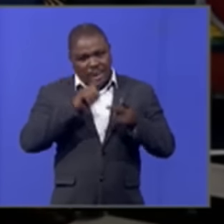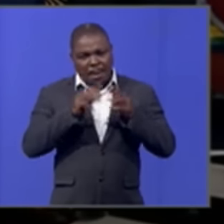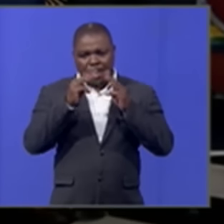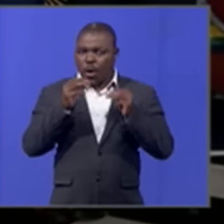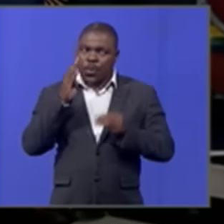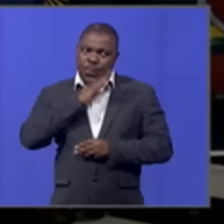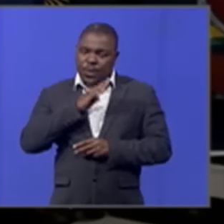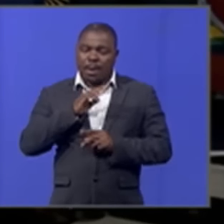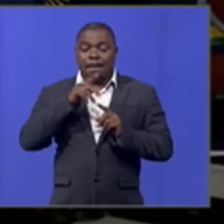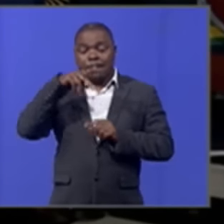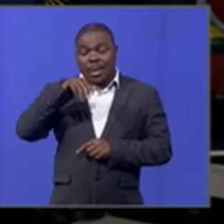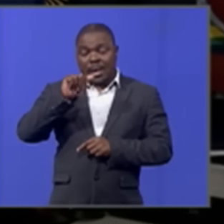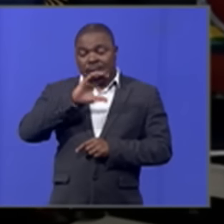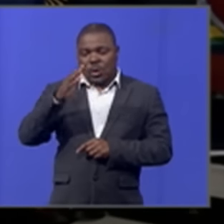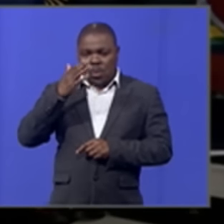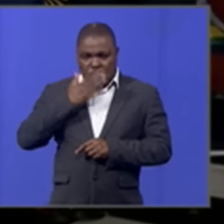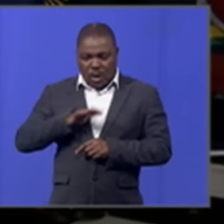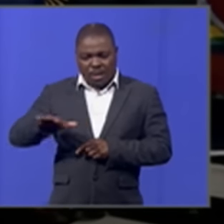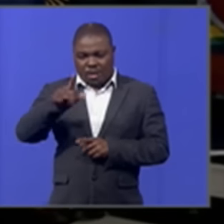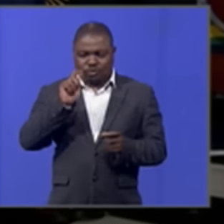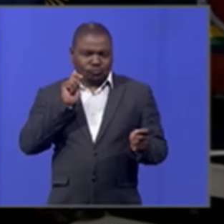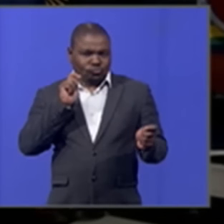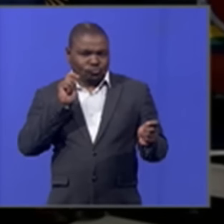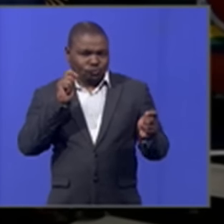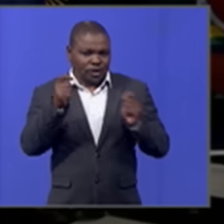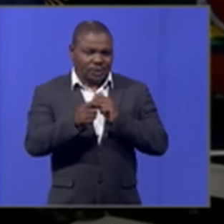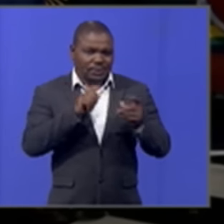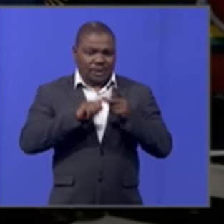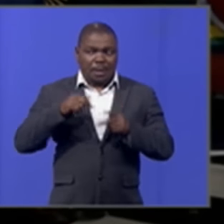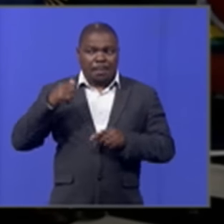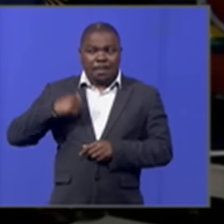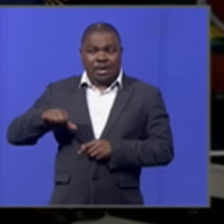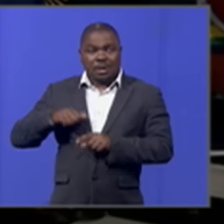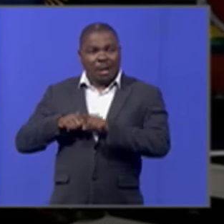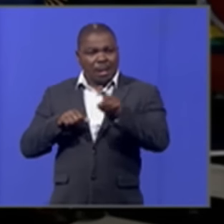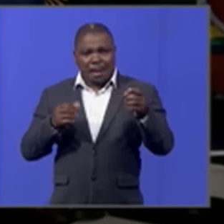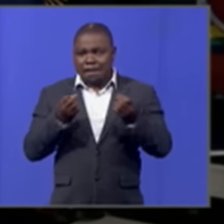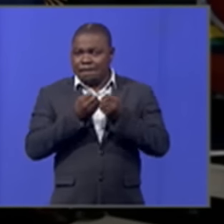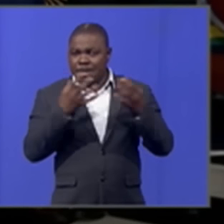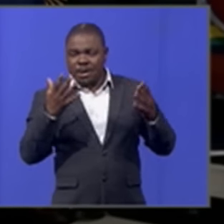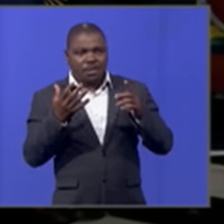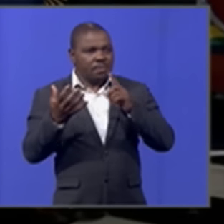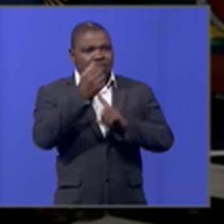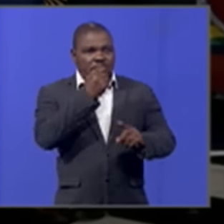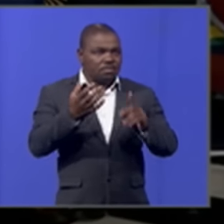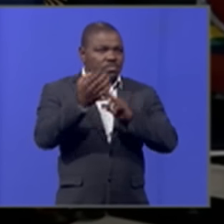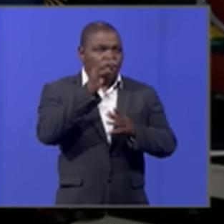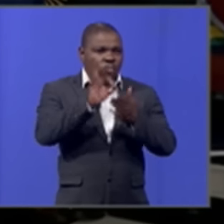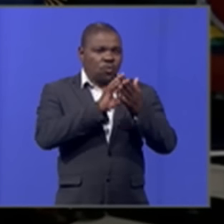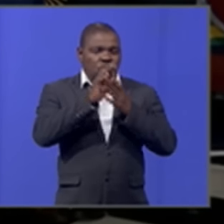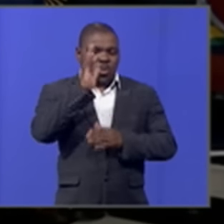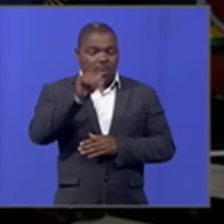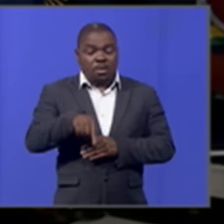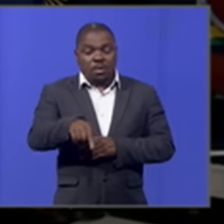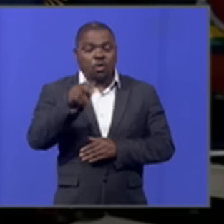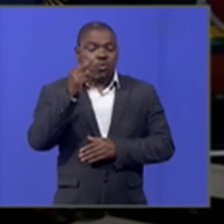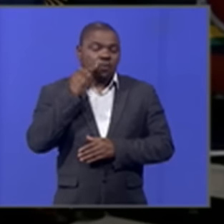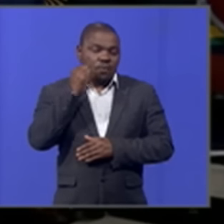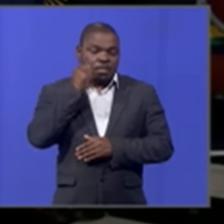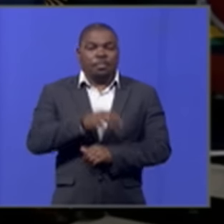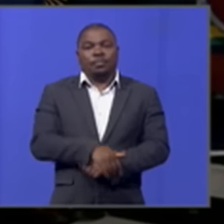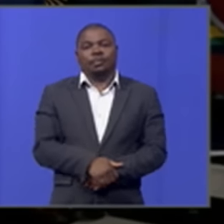PAC ikana go fetola motshameko le go tsaya taolo ya bo masepala ba le bantsi morago ga ditlhopho tsa Ngwanatsele.